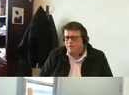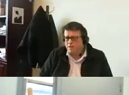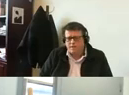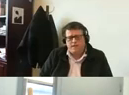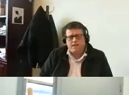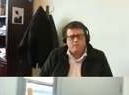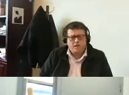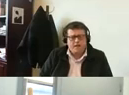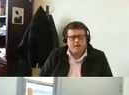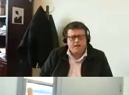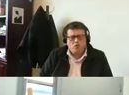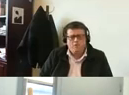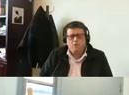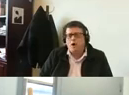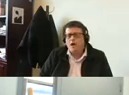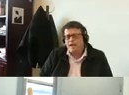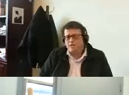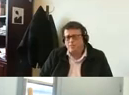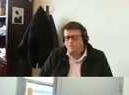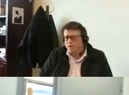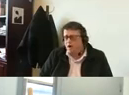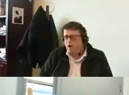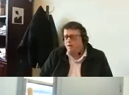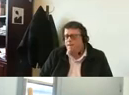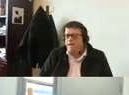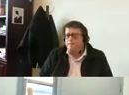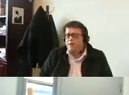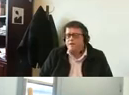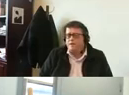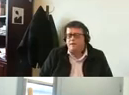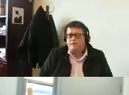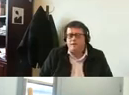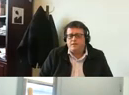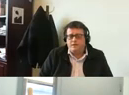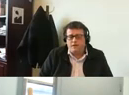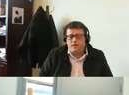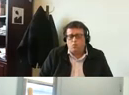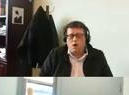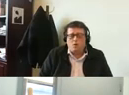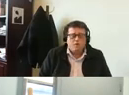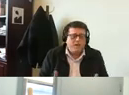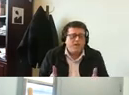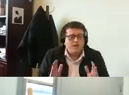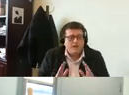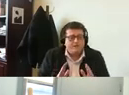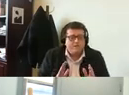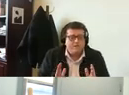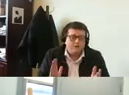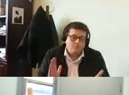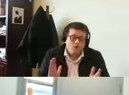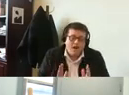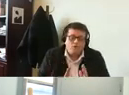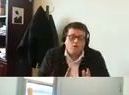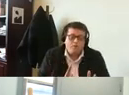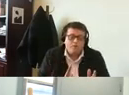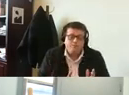for all of us, and we'll get into more of the why as we move along. But while we're speaking, I guess, from the